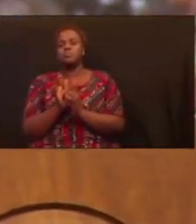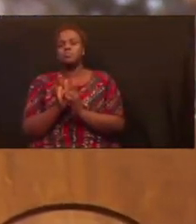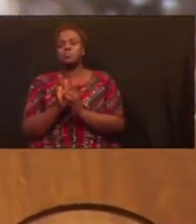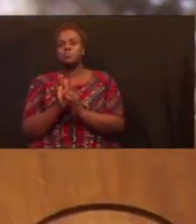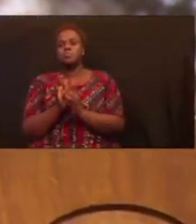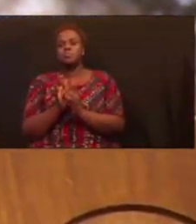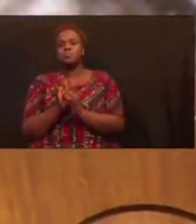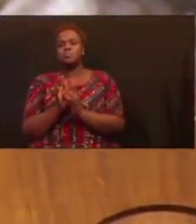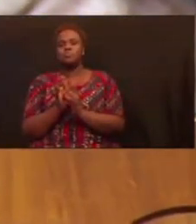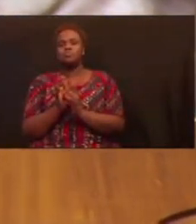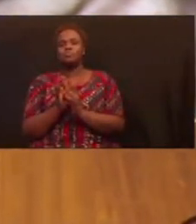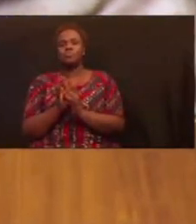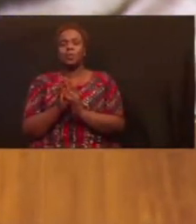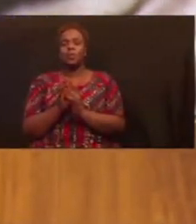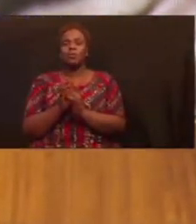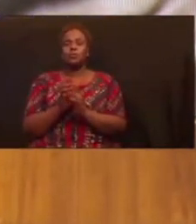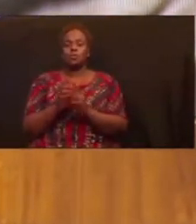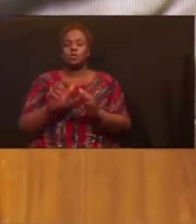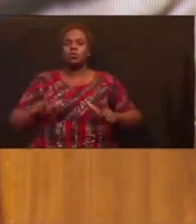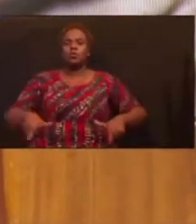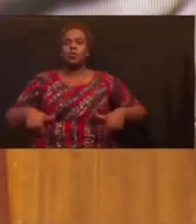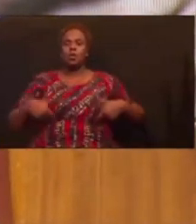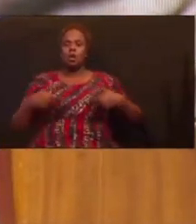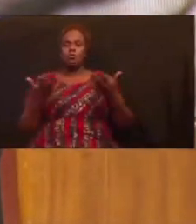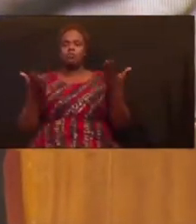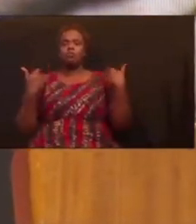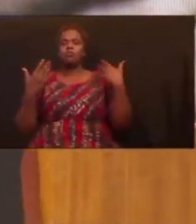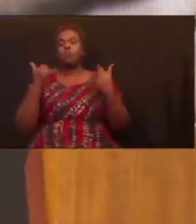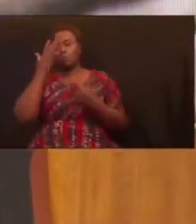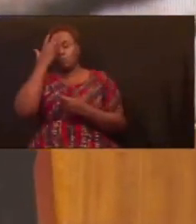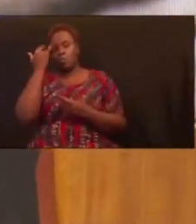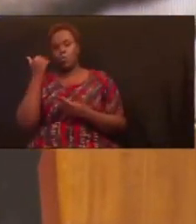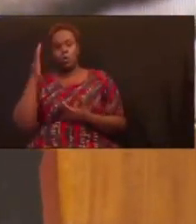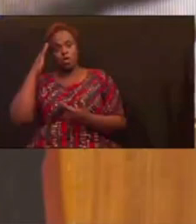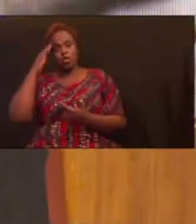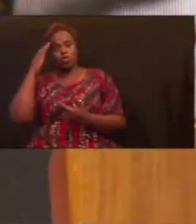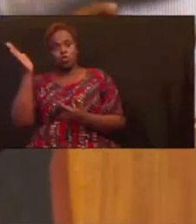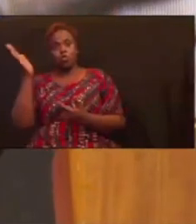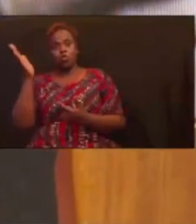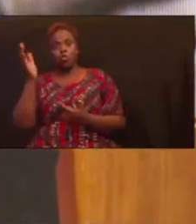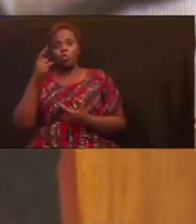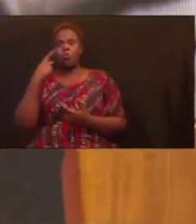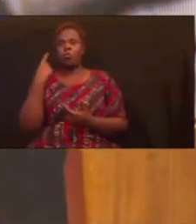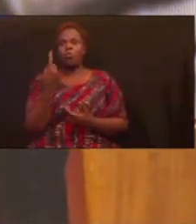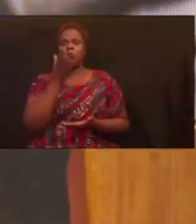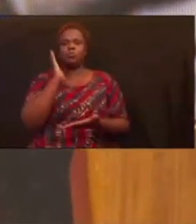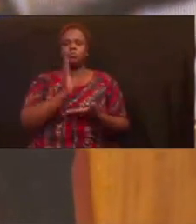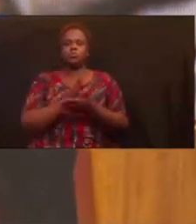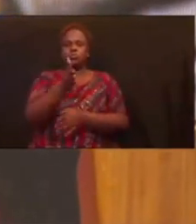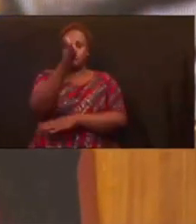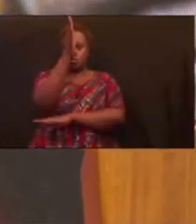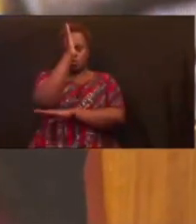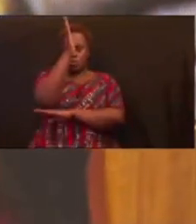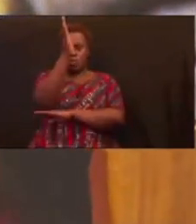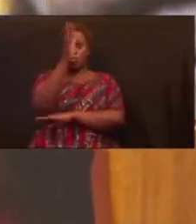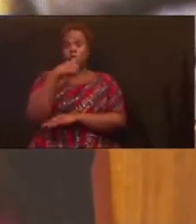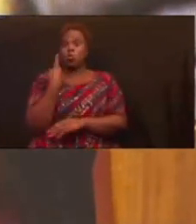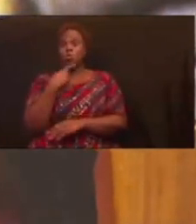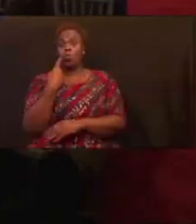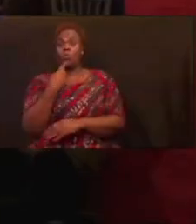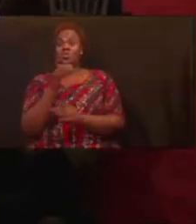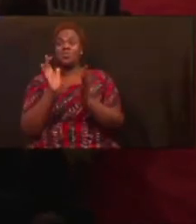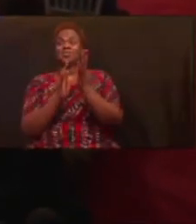is eternal life, that they may know thee, the one true God, and Jesus whom thou hast